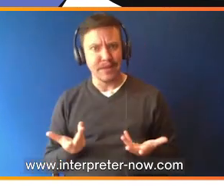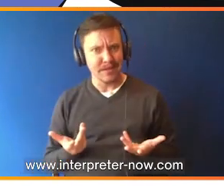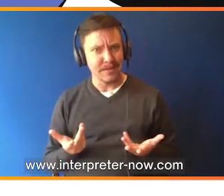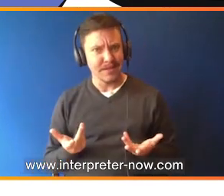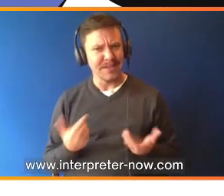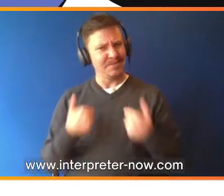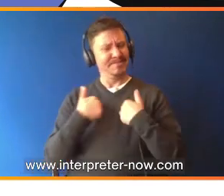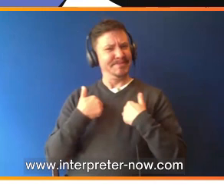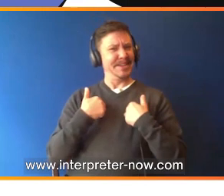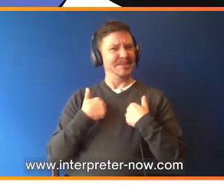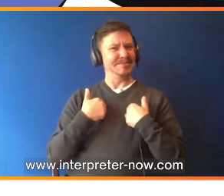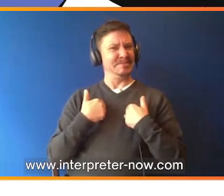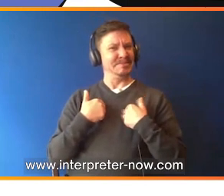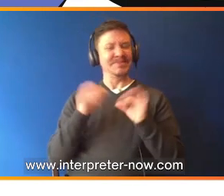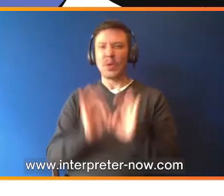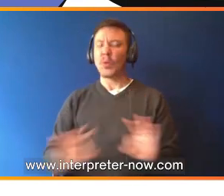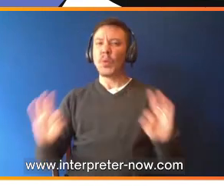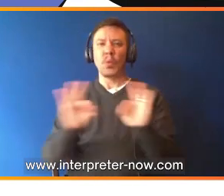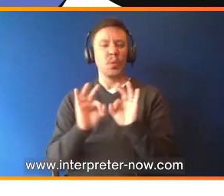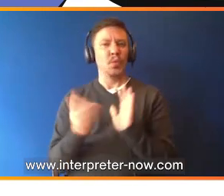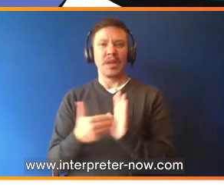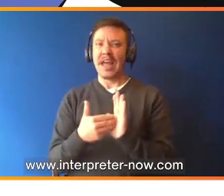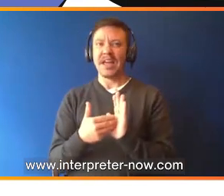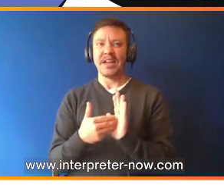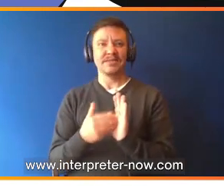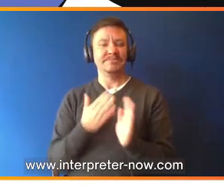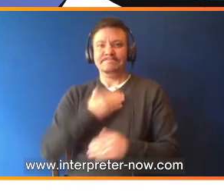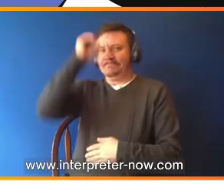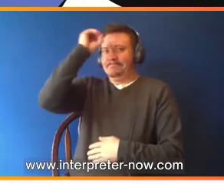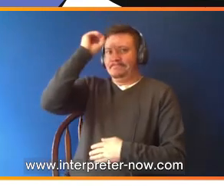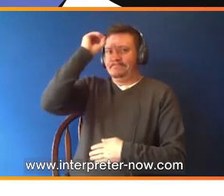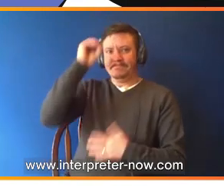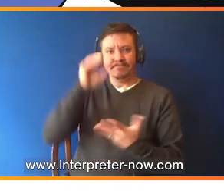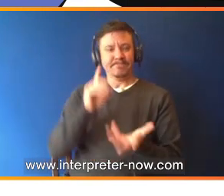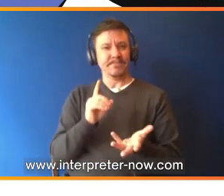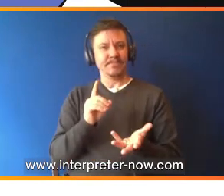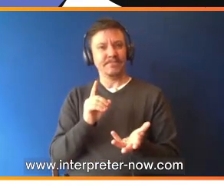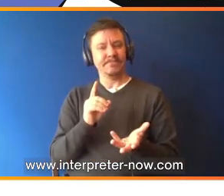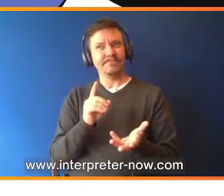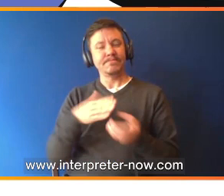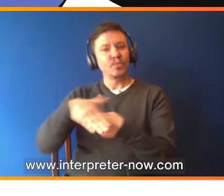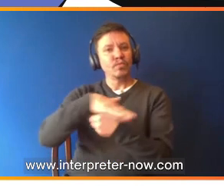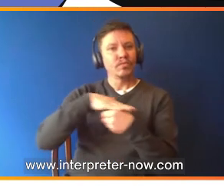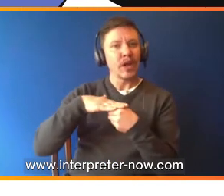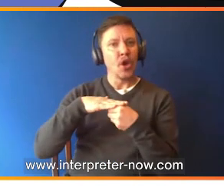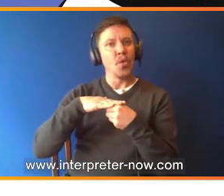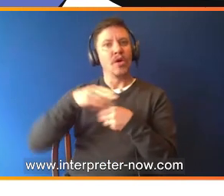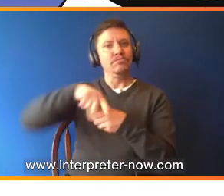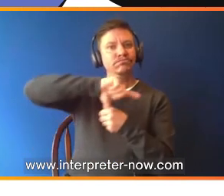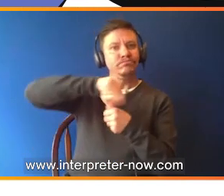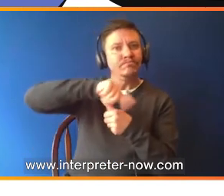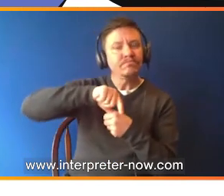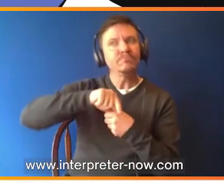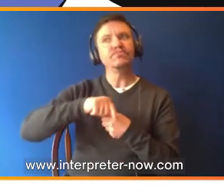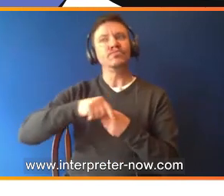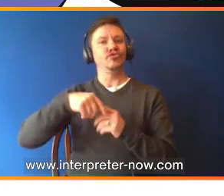There is a racism problem. There is a xenophobia problem. And so to me,